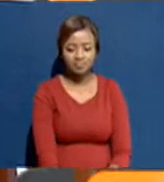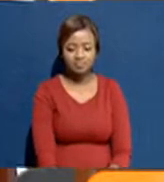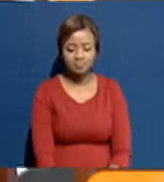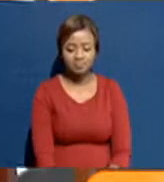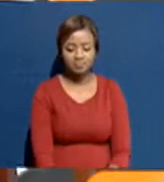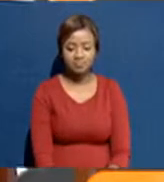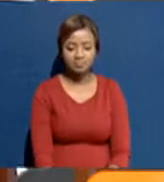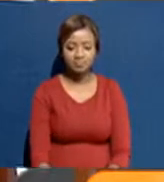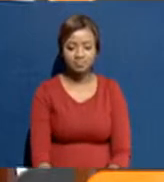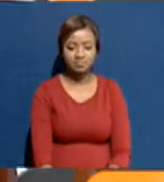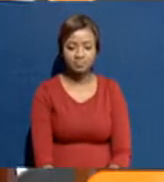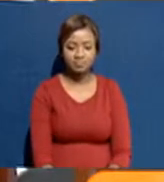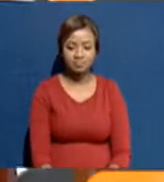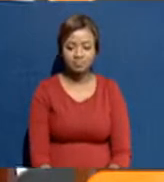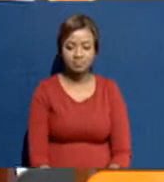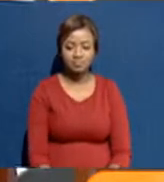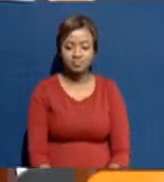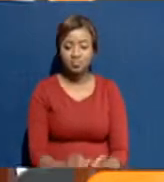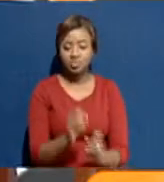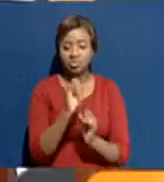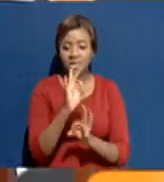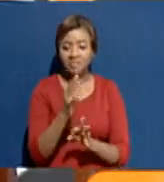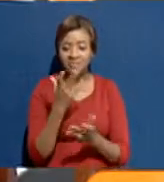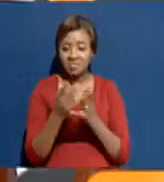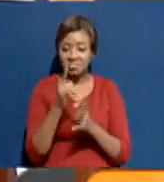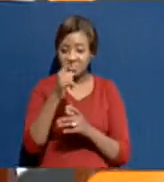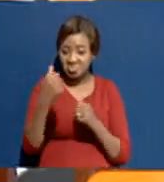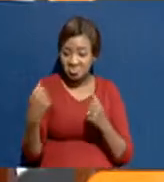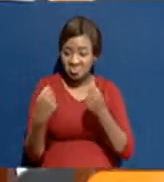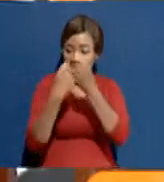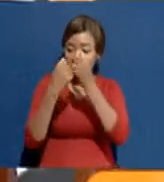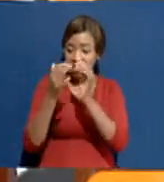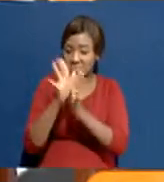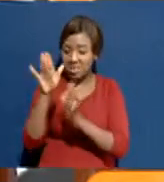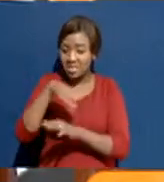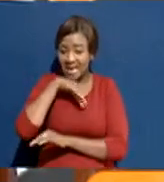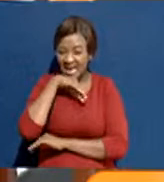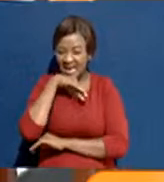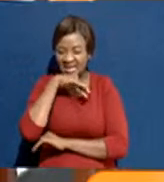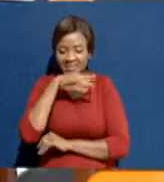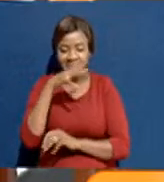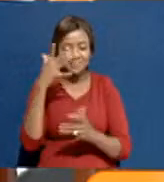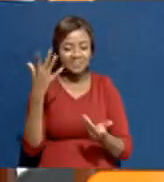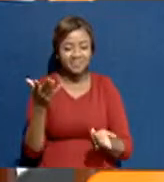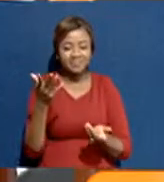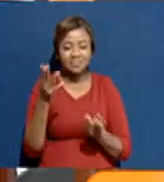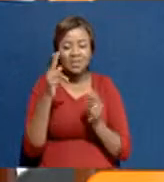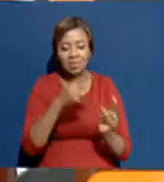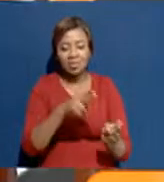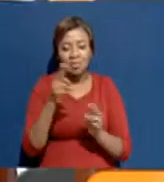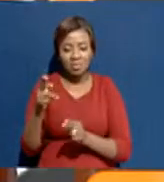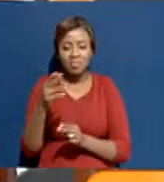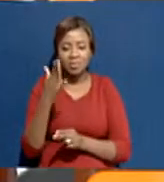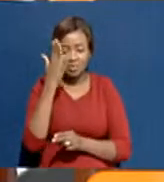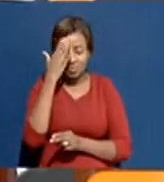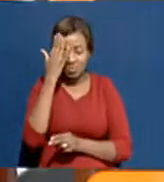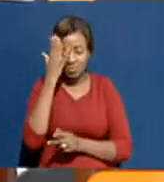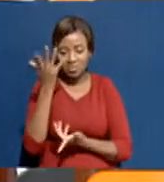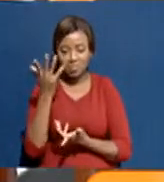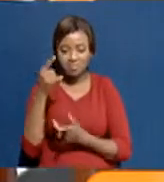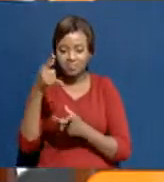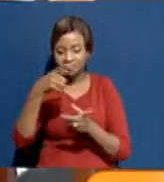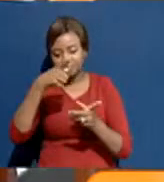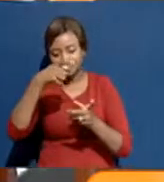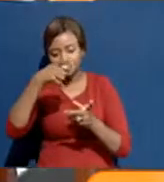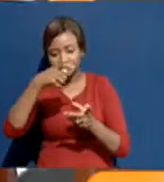the Prime Minister. So if you are in his wrong books, you naturally become the target for from all